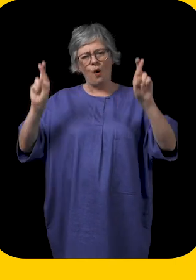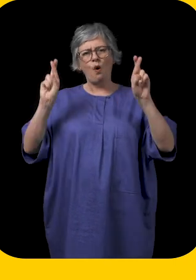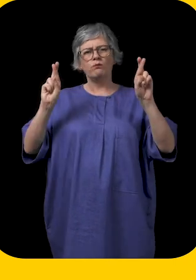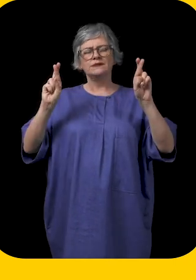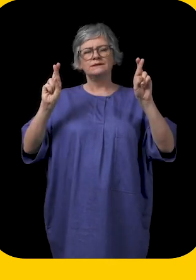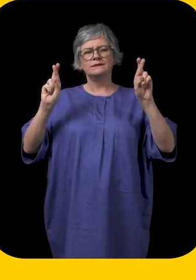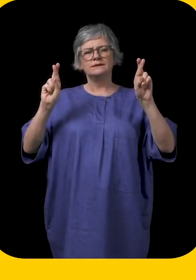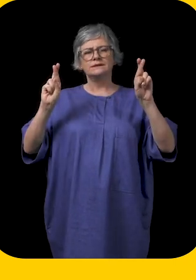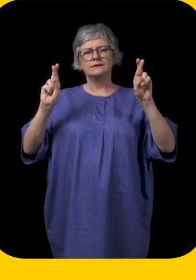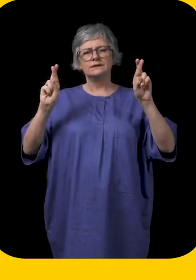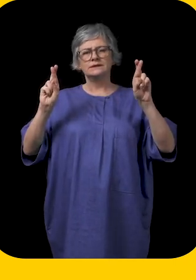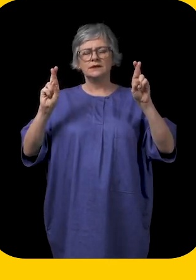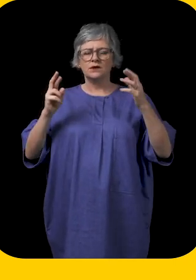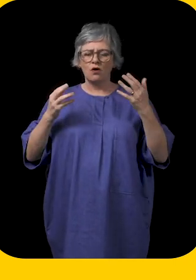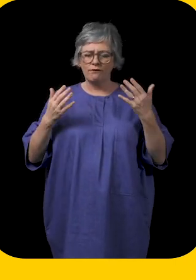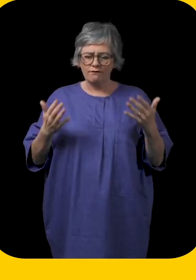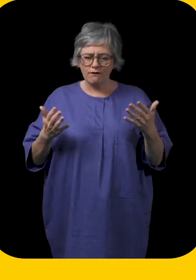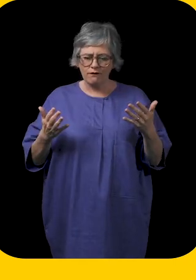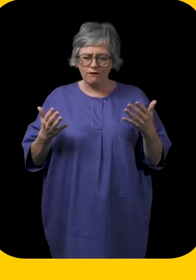hopes be